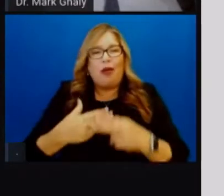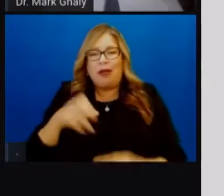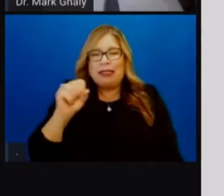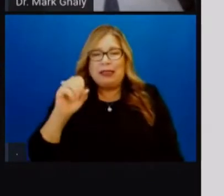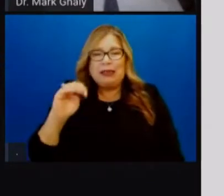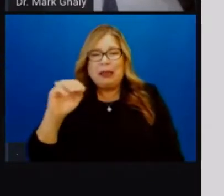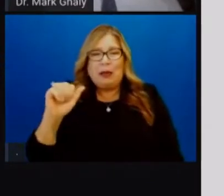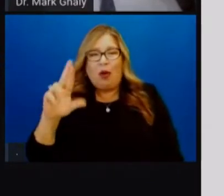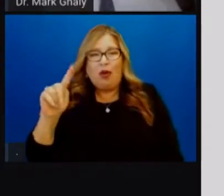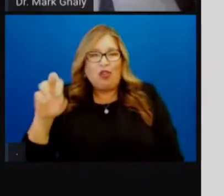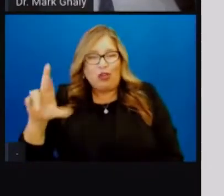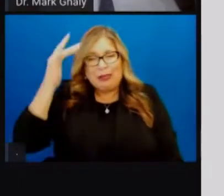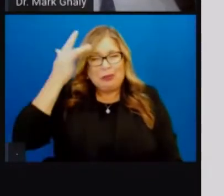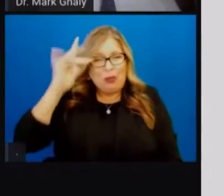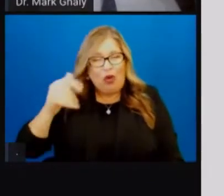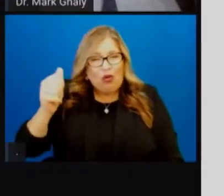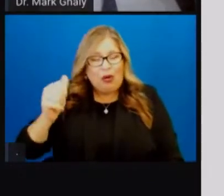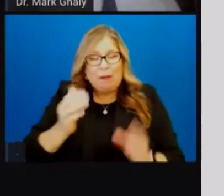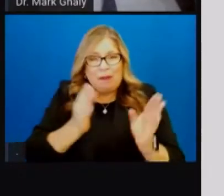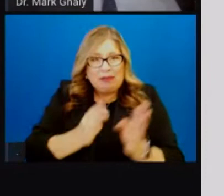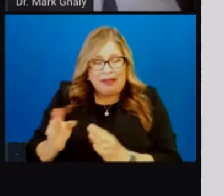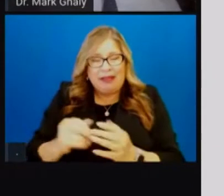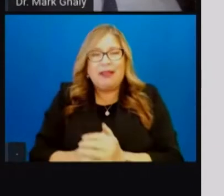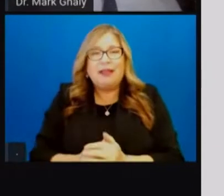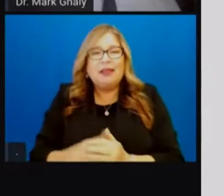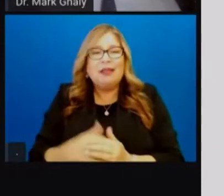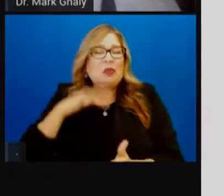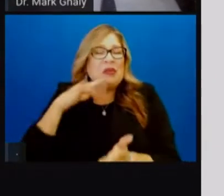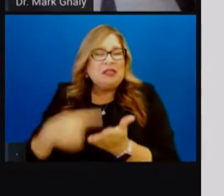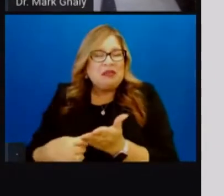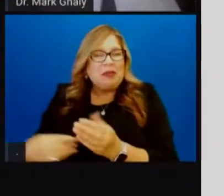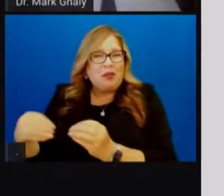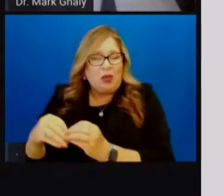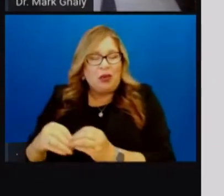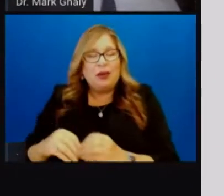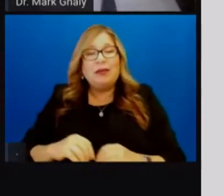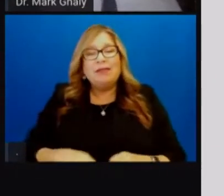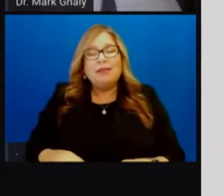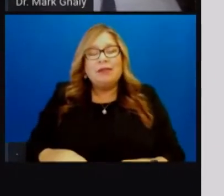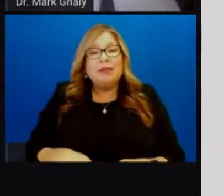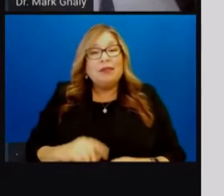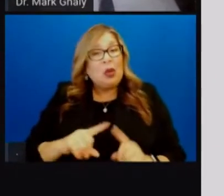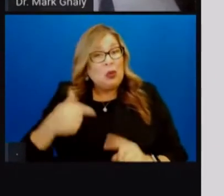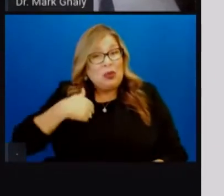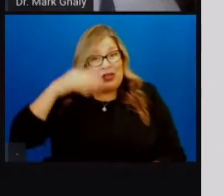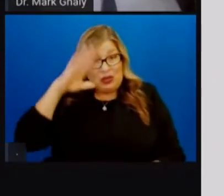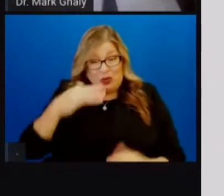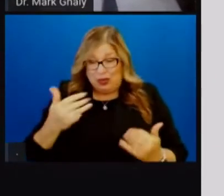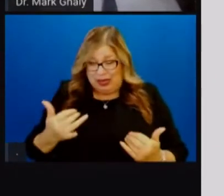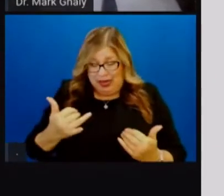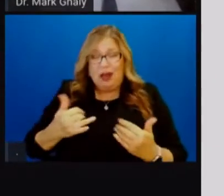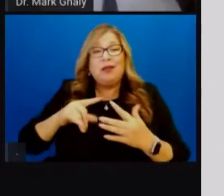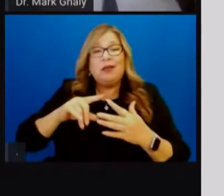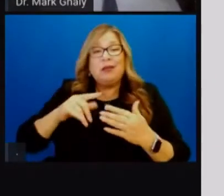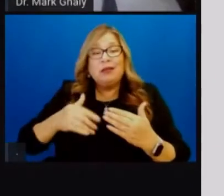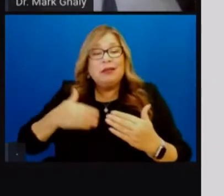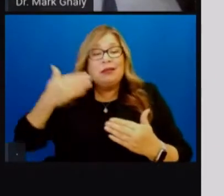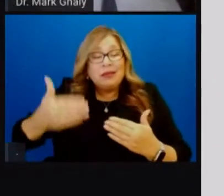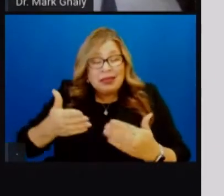moment, but really as we enter this next phase, we know that the next phase, the future,